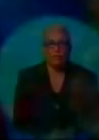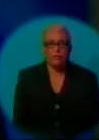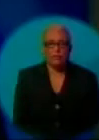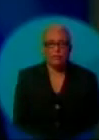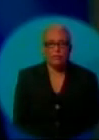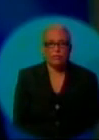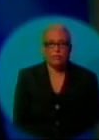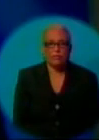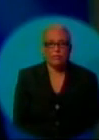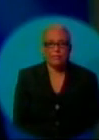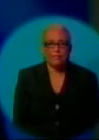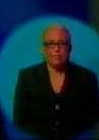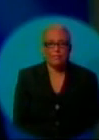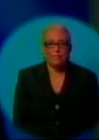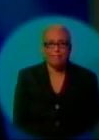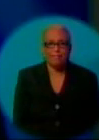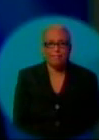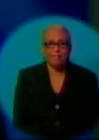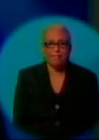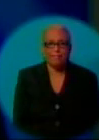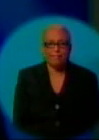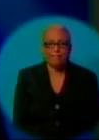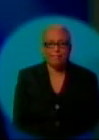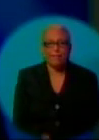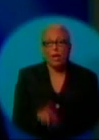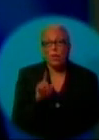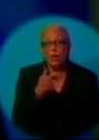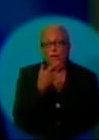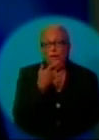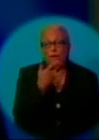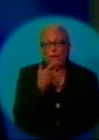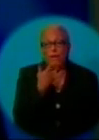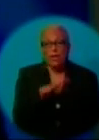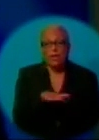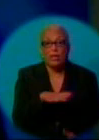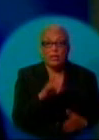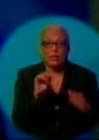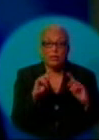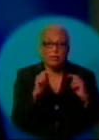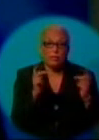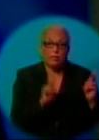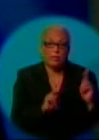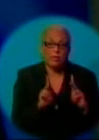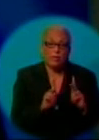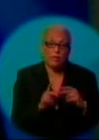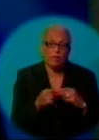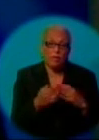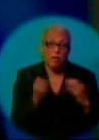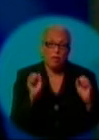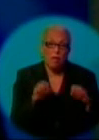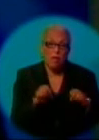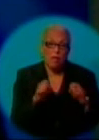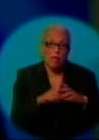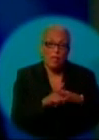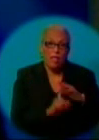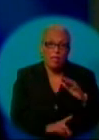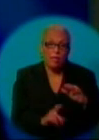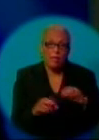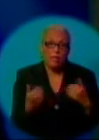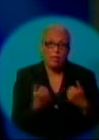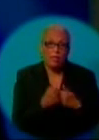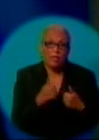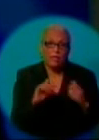replace Rampal if needed. Now, one of the favourites is in trouble of being eliminated at that Champions League